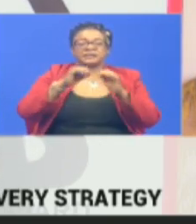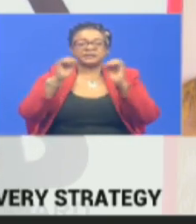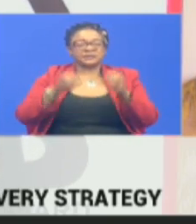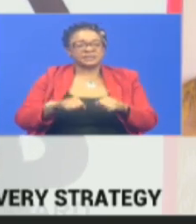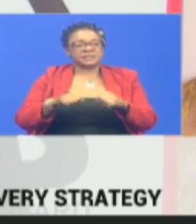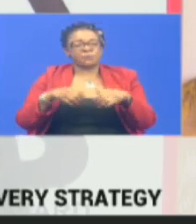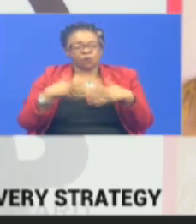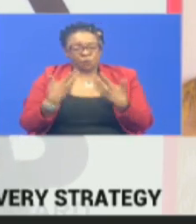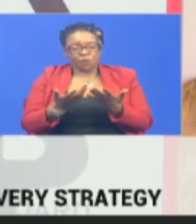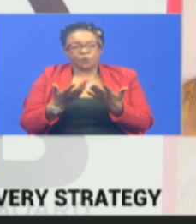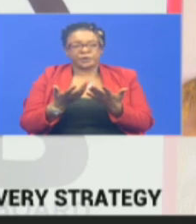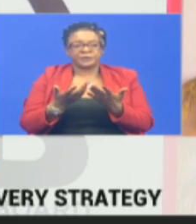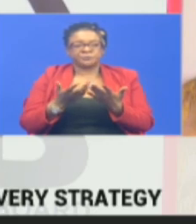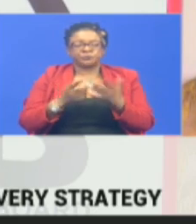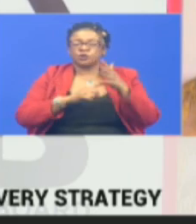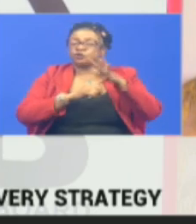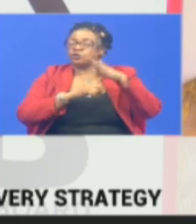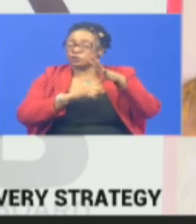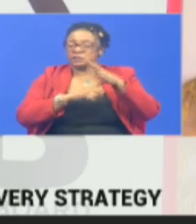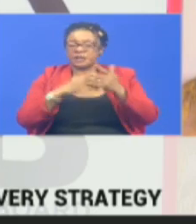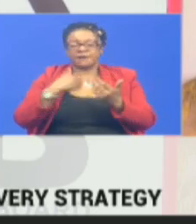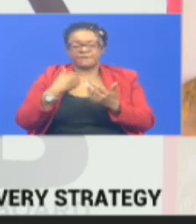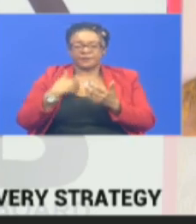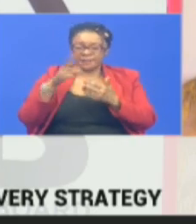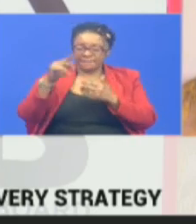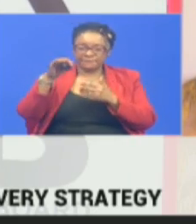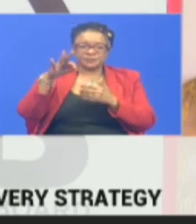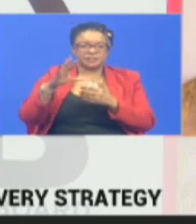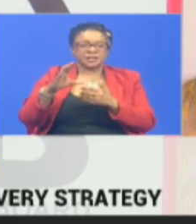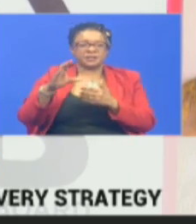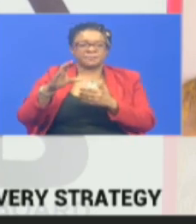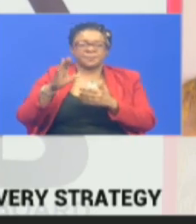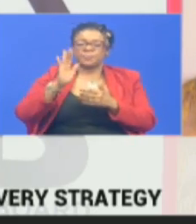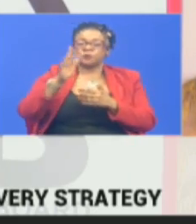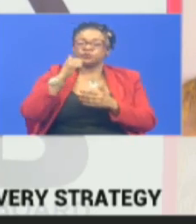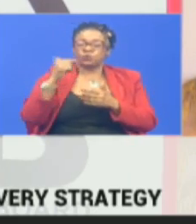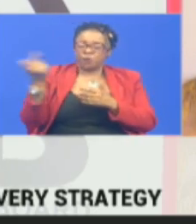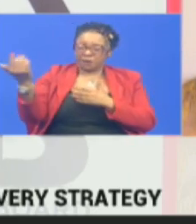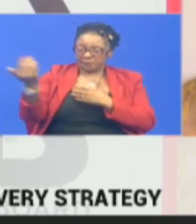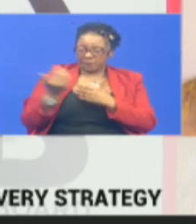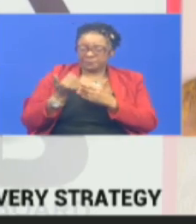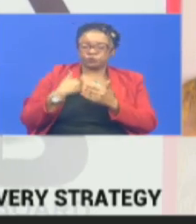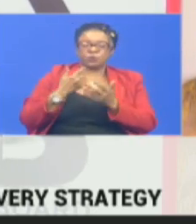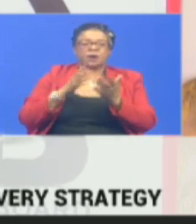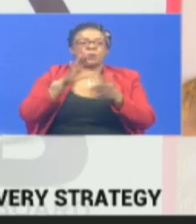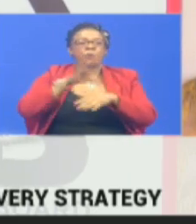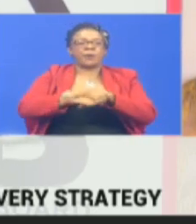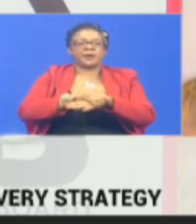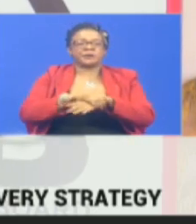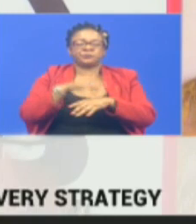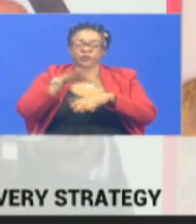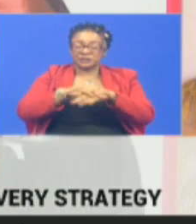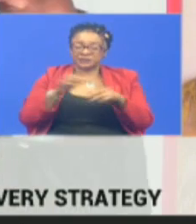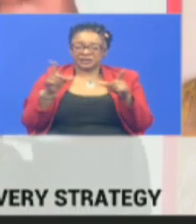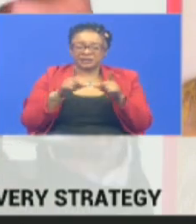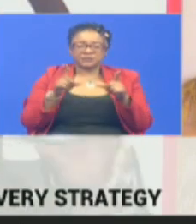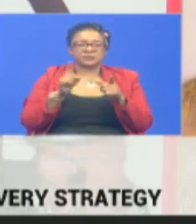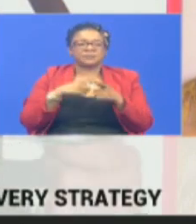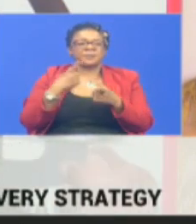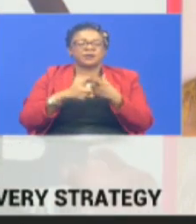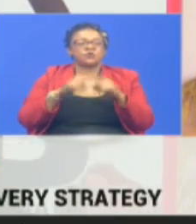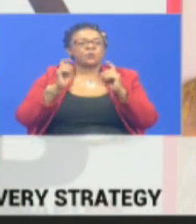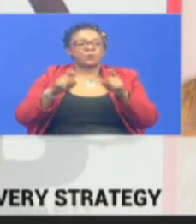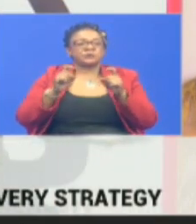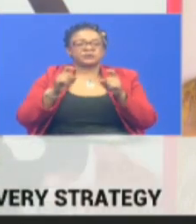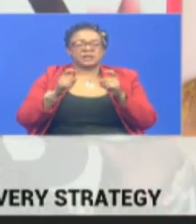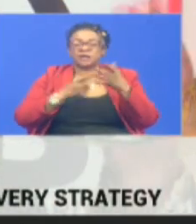or drones and keep them at NFC. And those who are coming to acquire them, so if you obtain a license from us and you need a